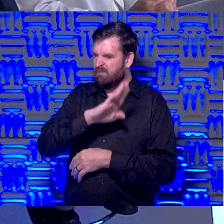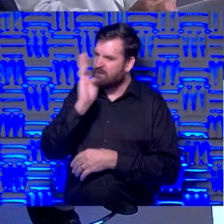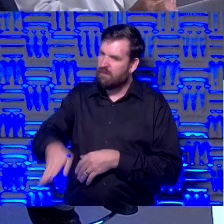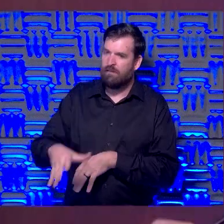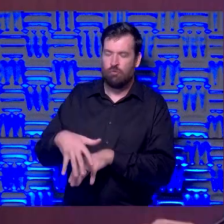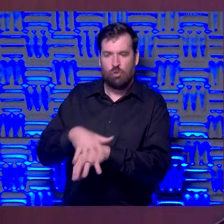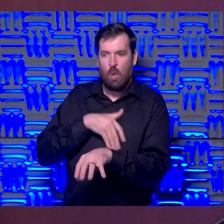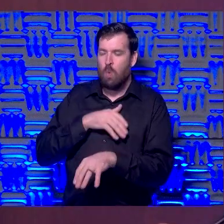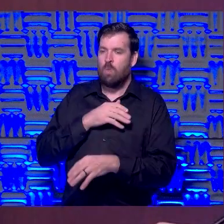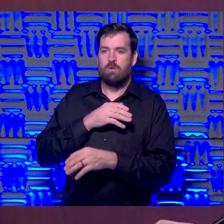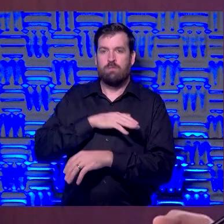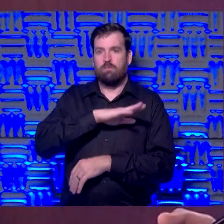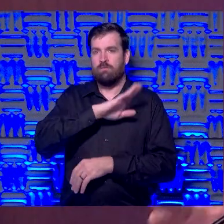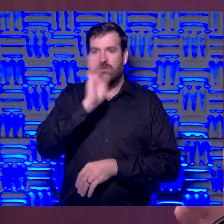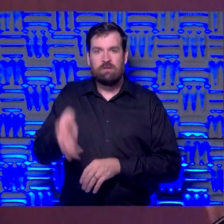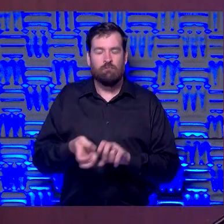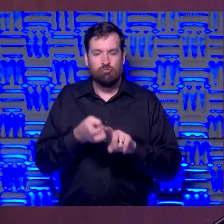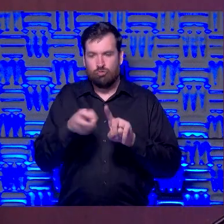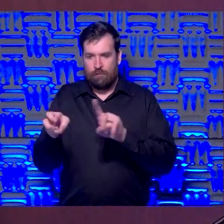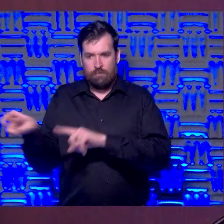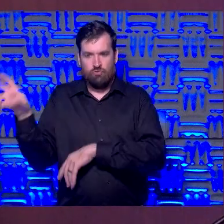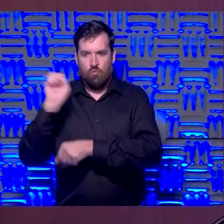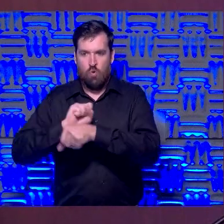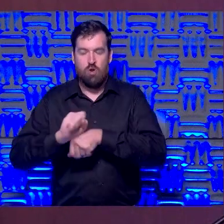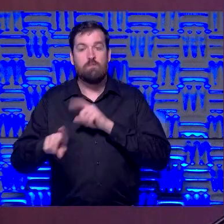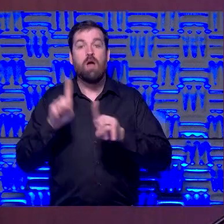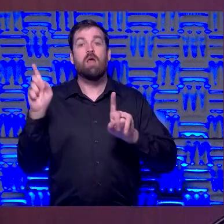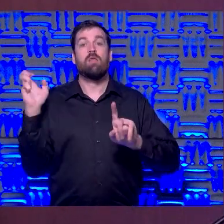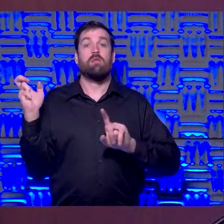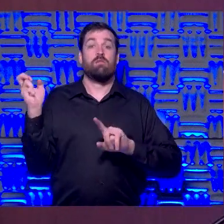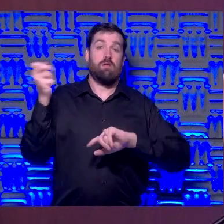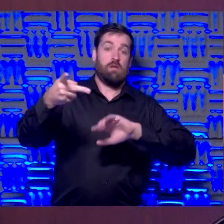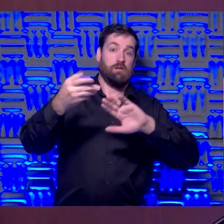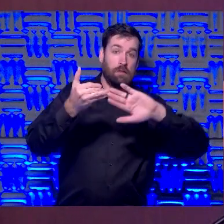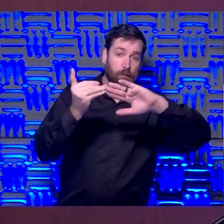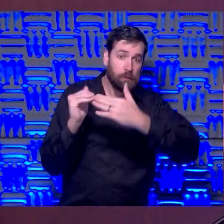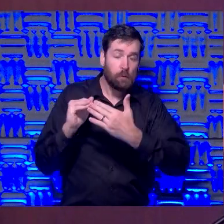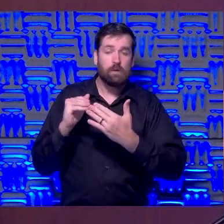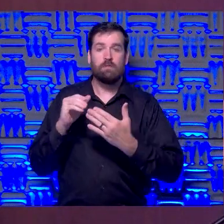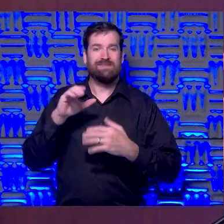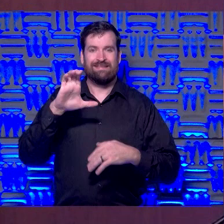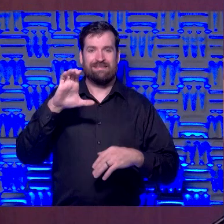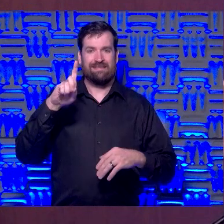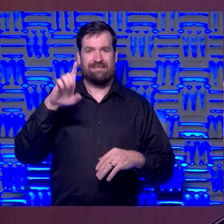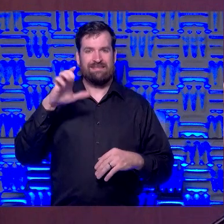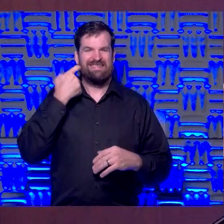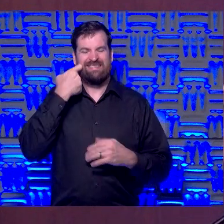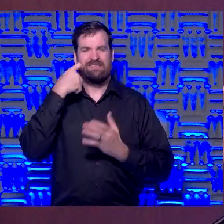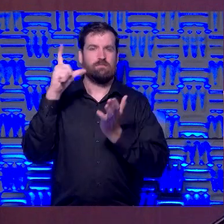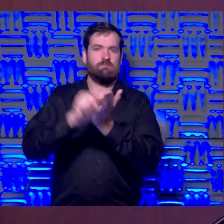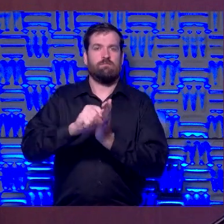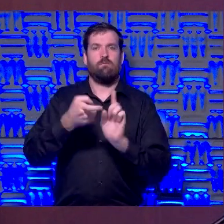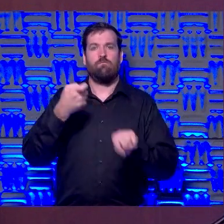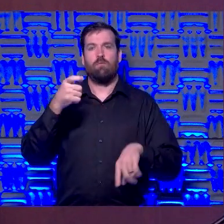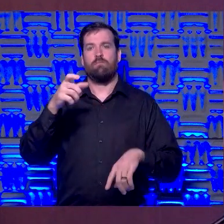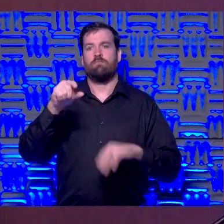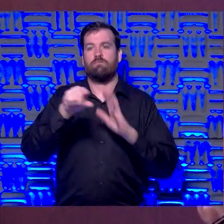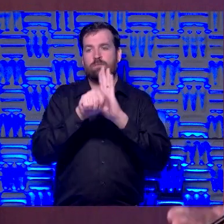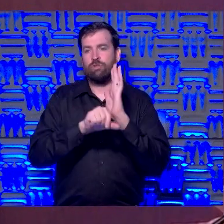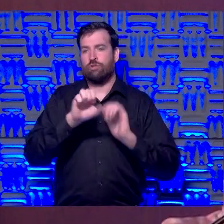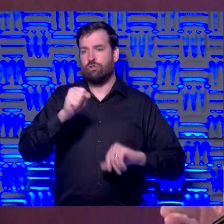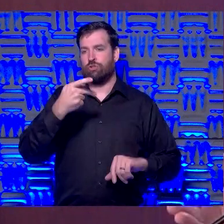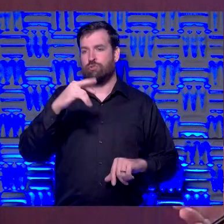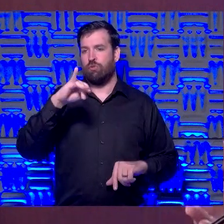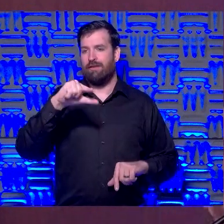mean, Right. and you've not had transmission at work. But even when you go to the community, and I think CDC just published the article out of Springfield, Missouri, where Yes. the two